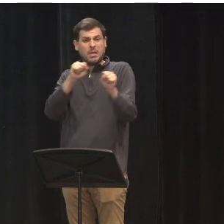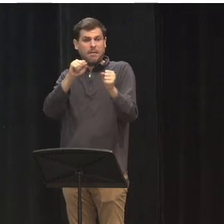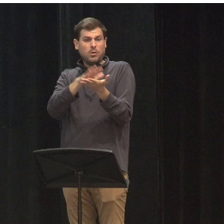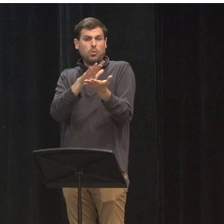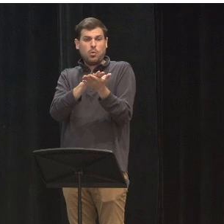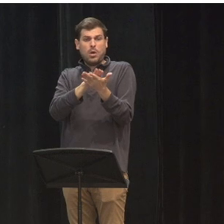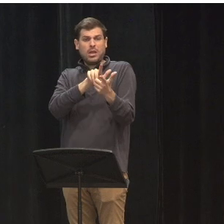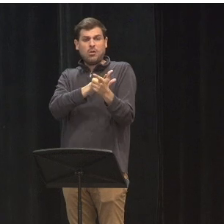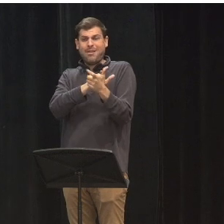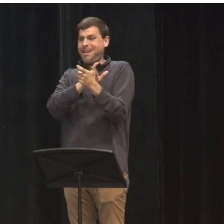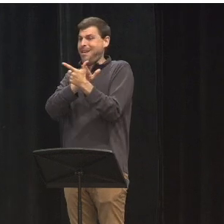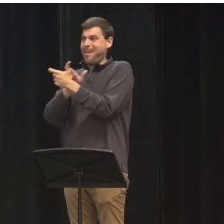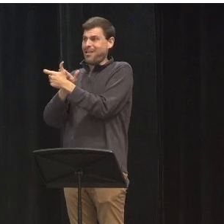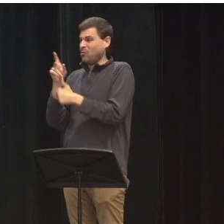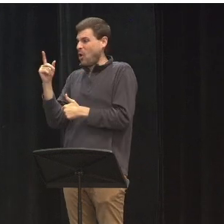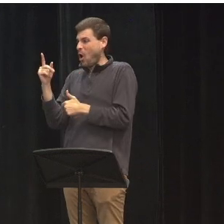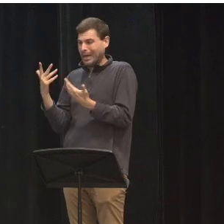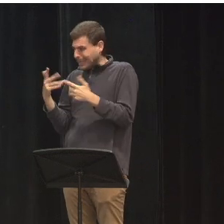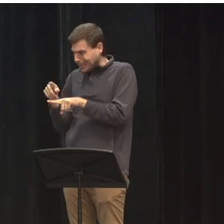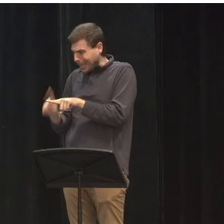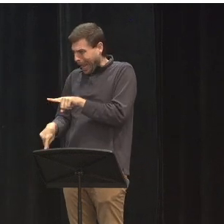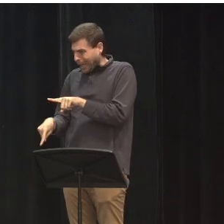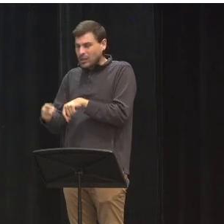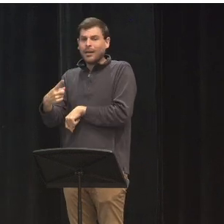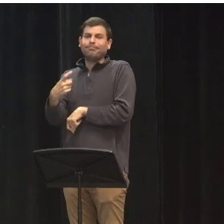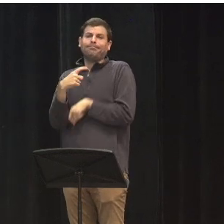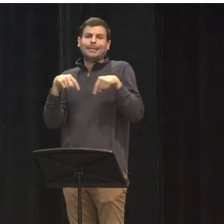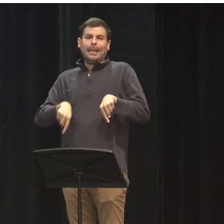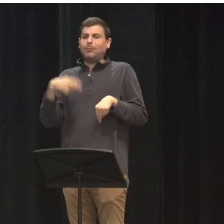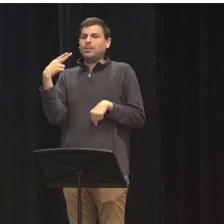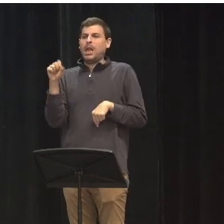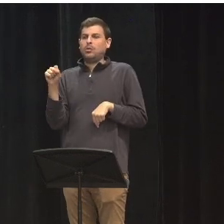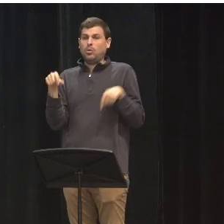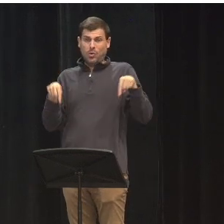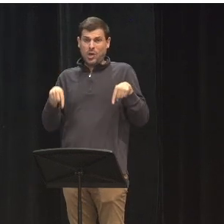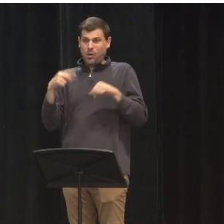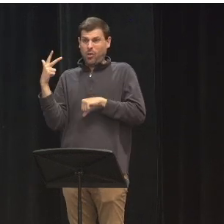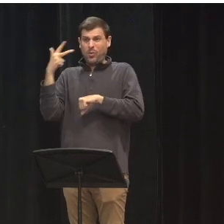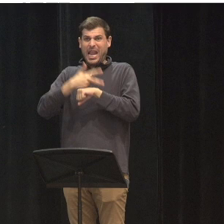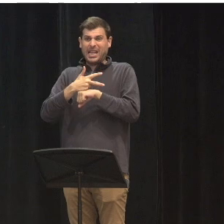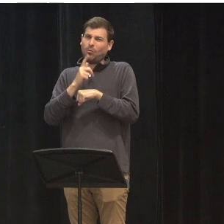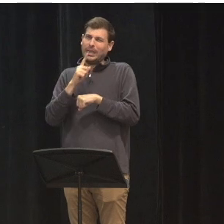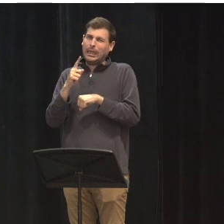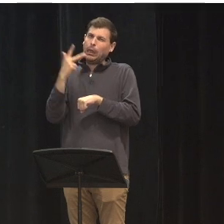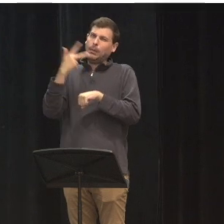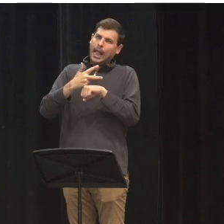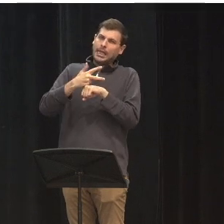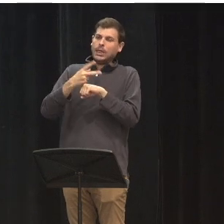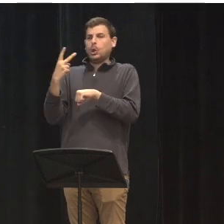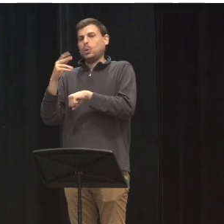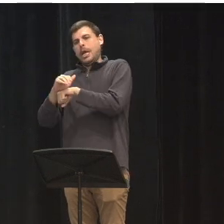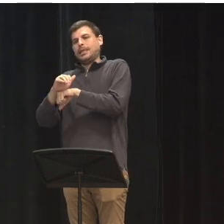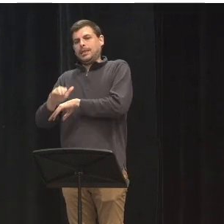back to try to get my dog and could not. So I was like for 3 days, so two days and two nights, I was